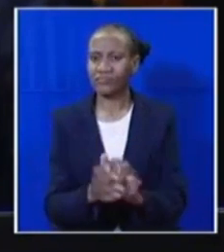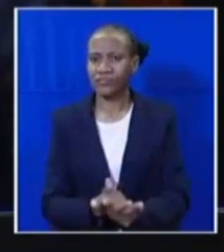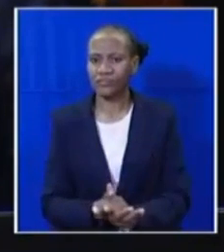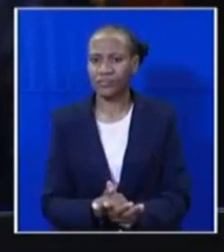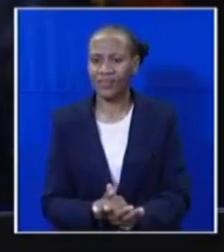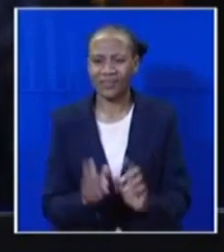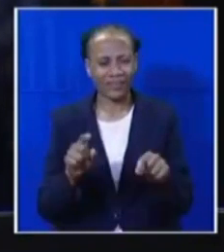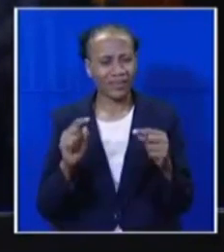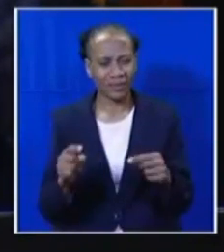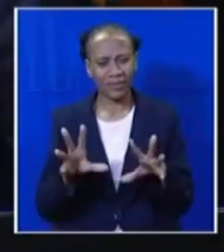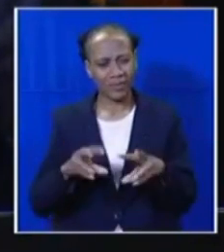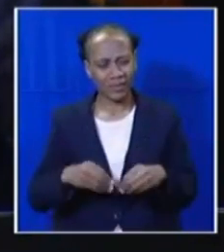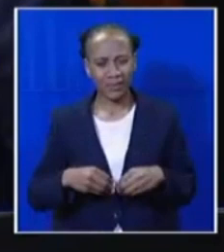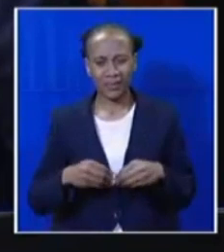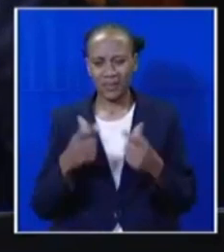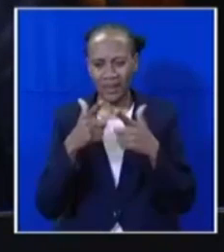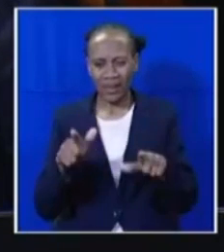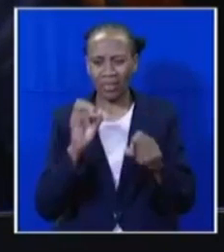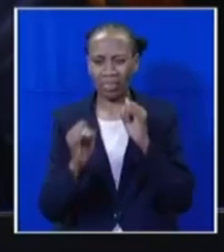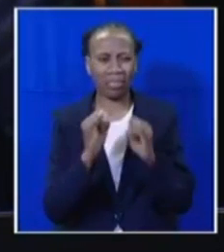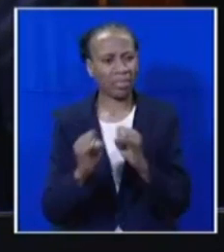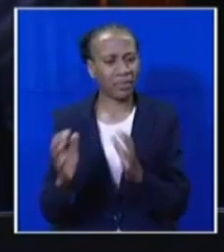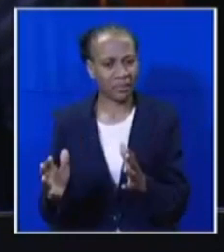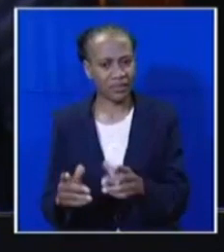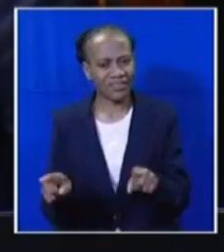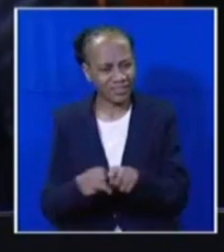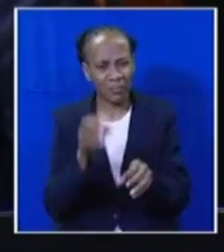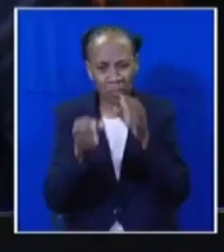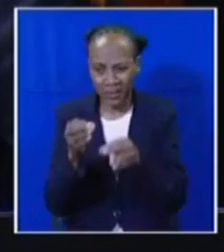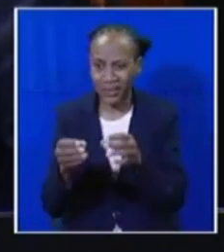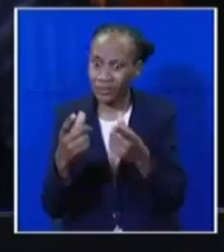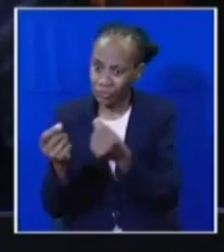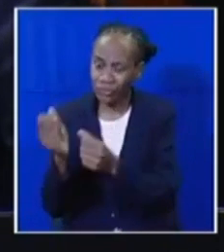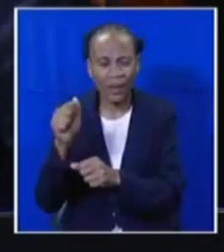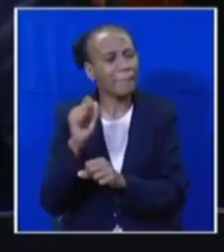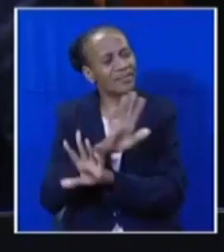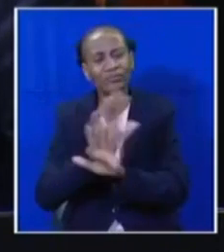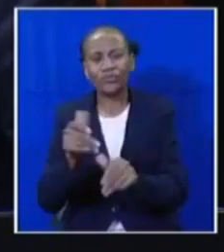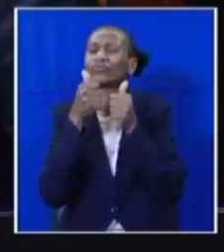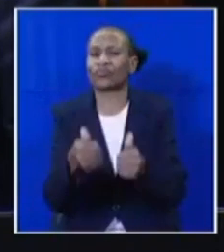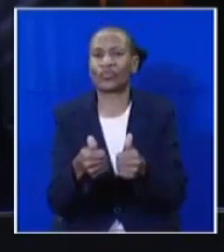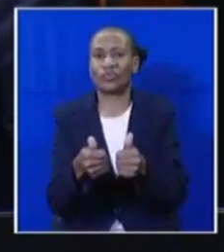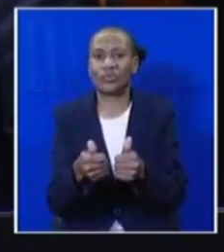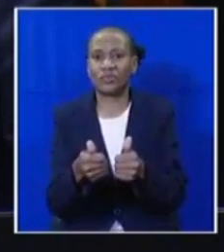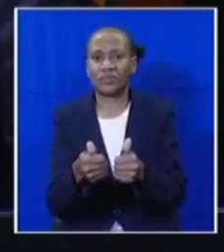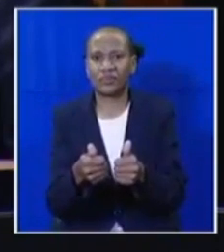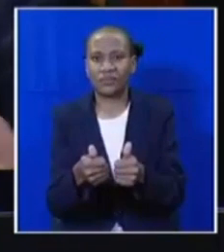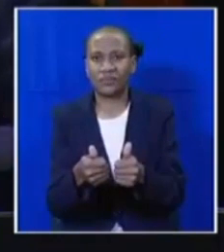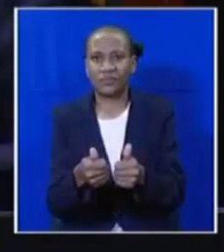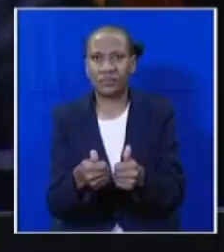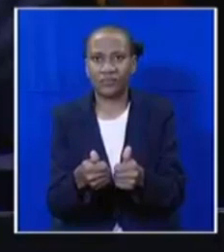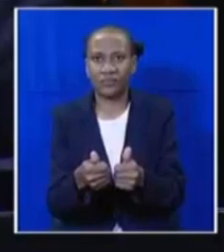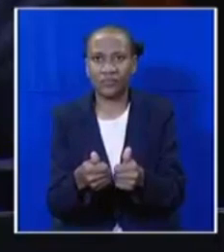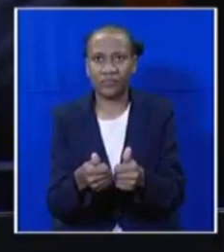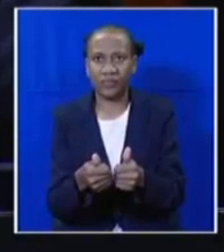insults, even for political reasons. It's not good. It doesn't create a good climate in the conduct